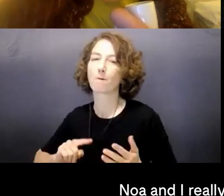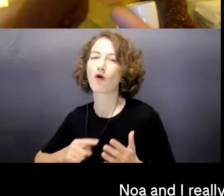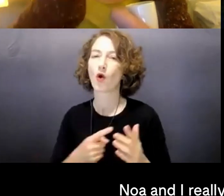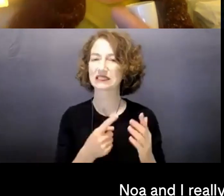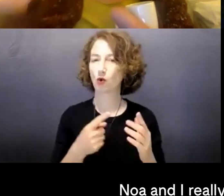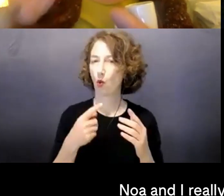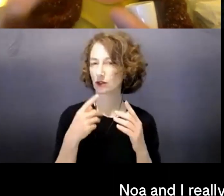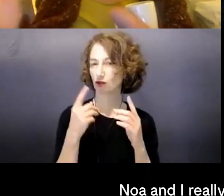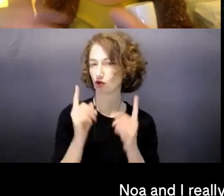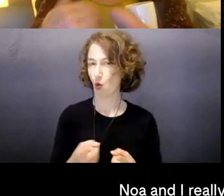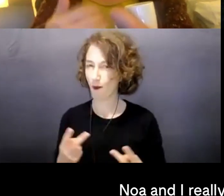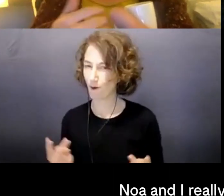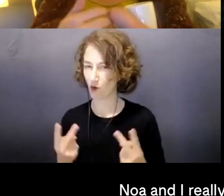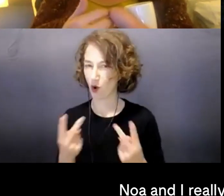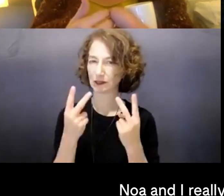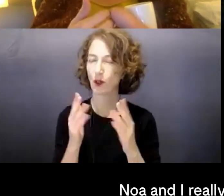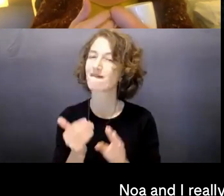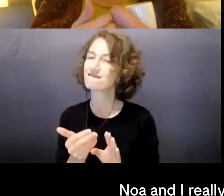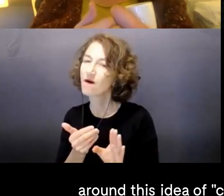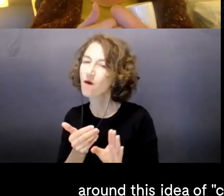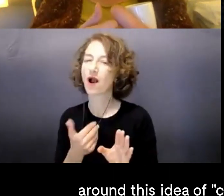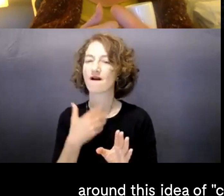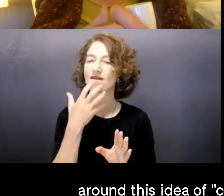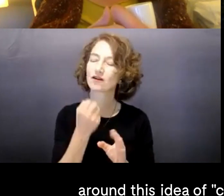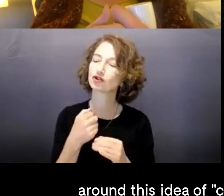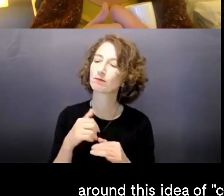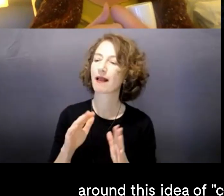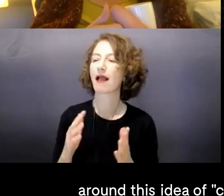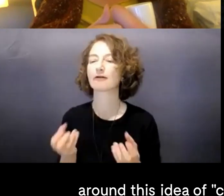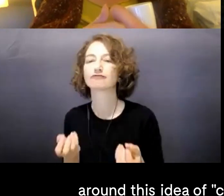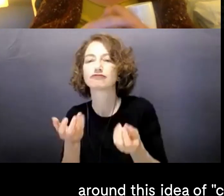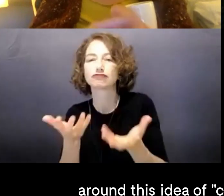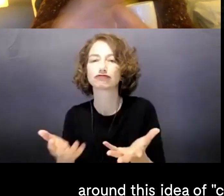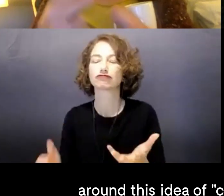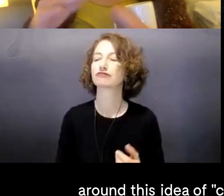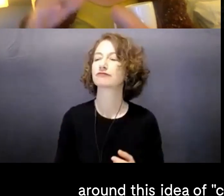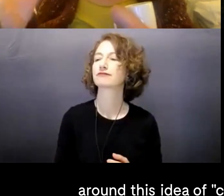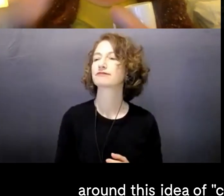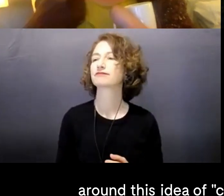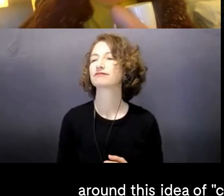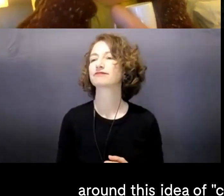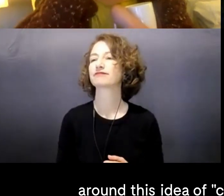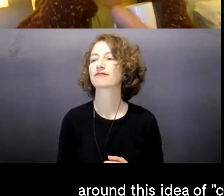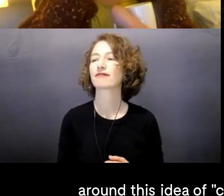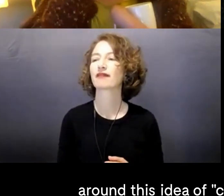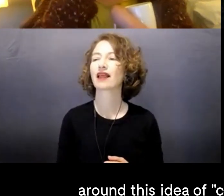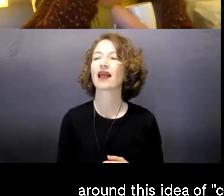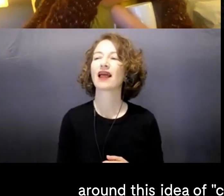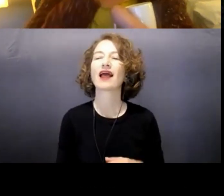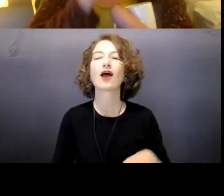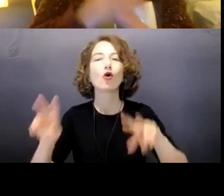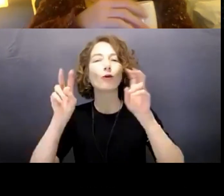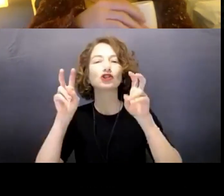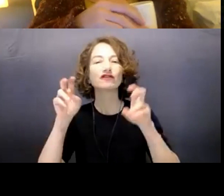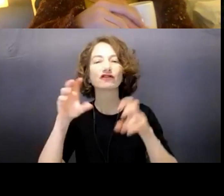Noa and I really, and Carrie, wanted to share a bit of thinking around this idea of cripping the keynote and what that means to